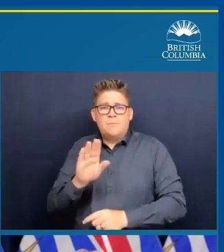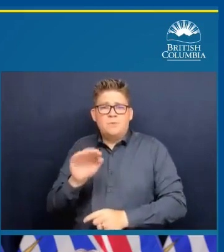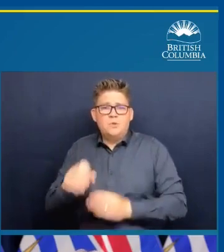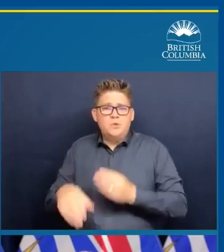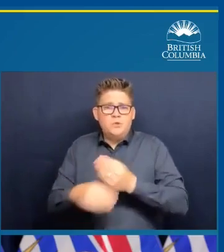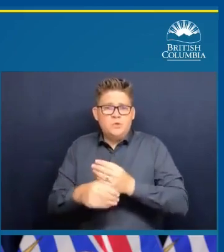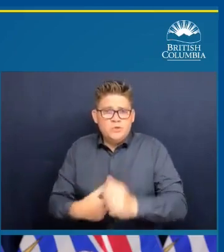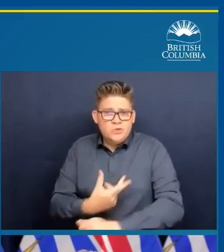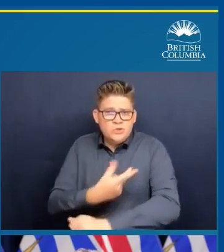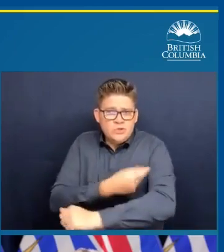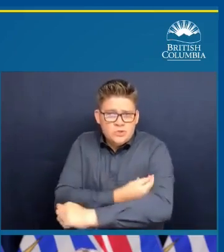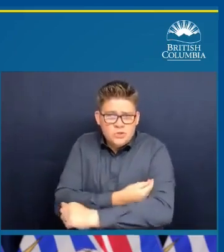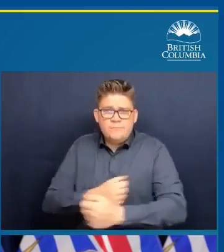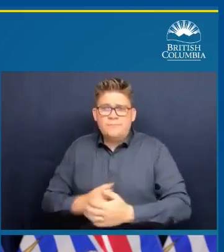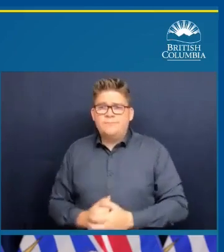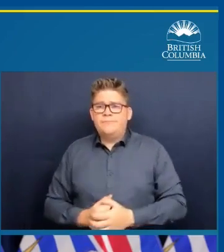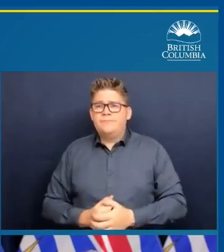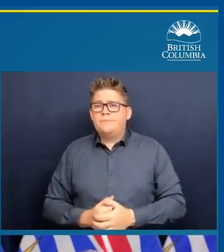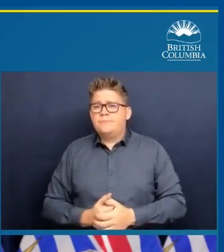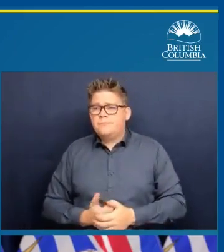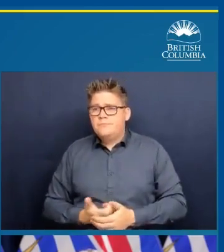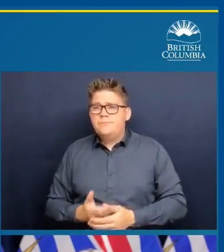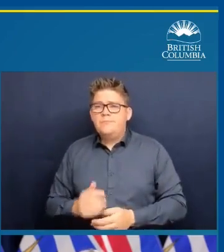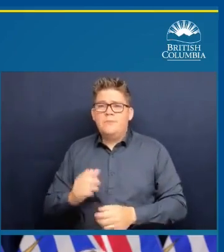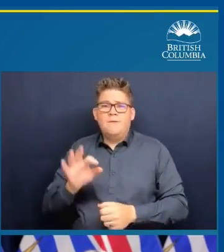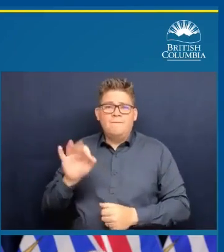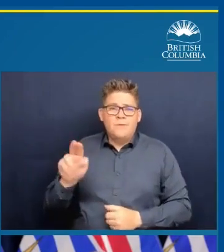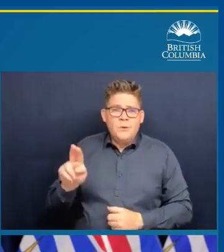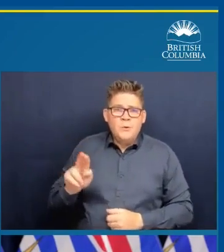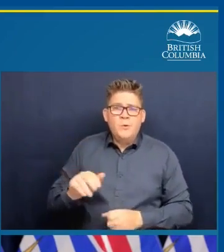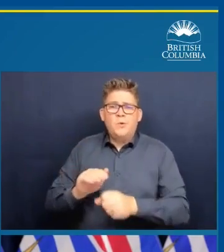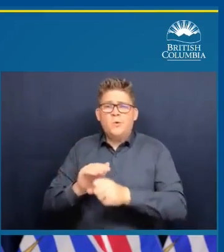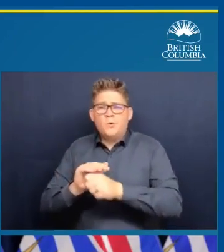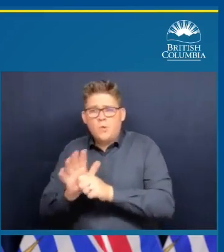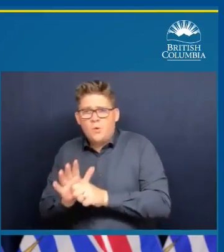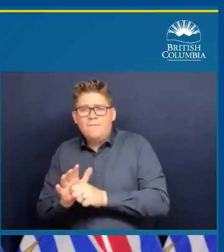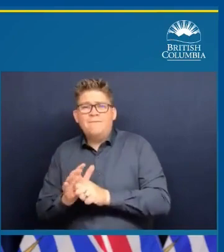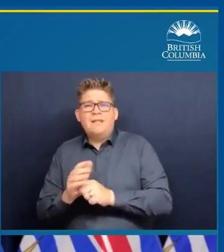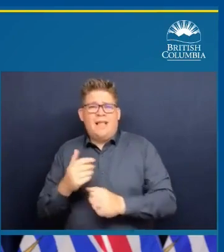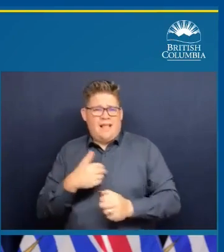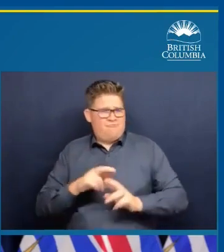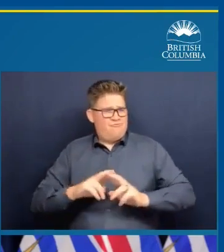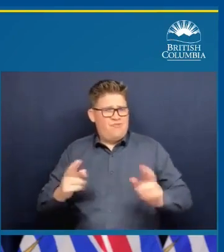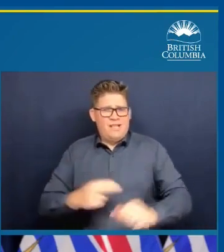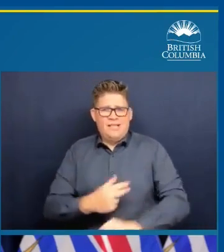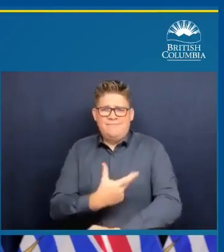We have treatments for influenza, we have treatments for COVID, we have treatments for RSV.